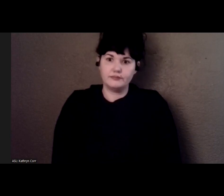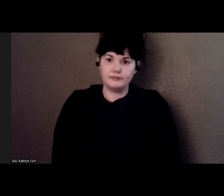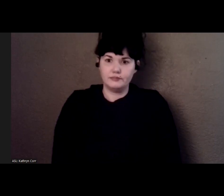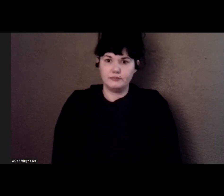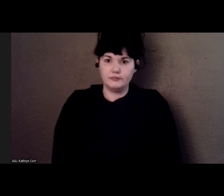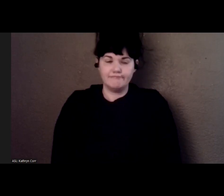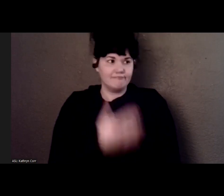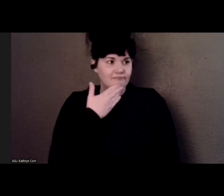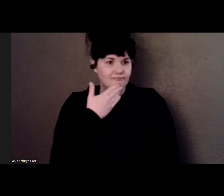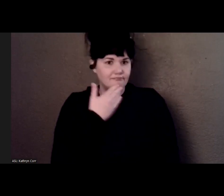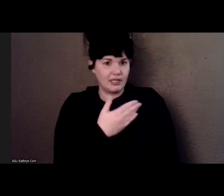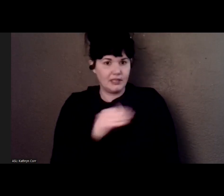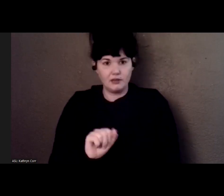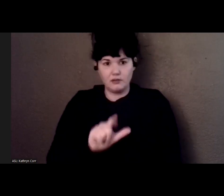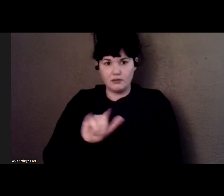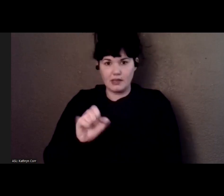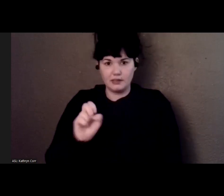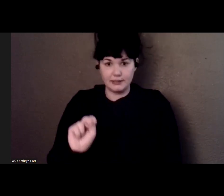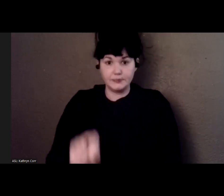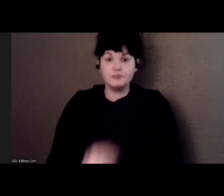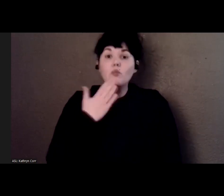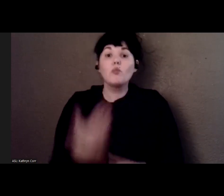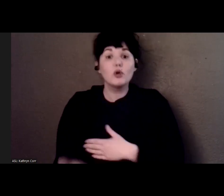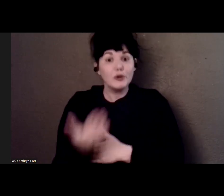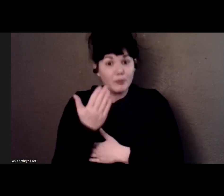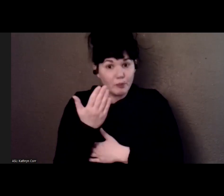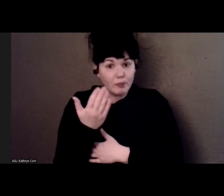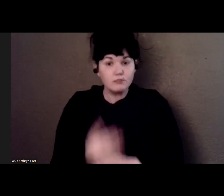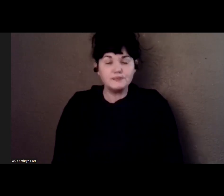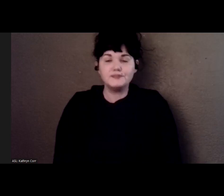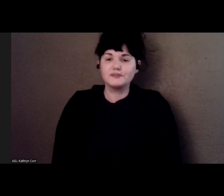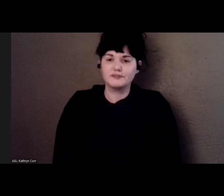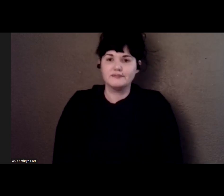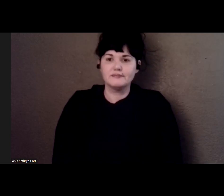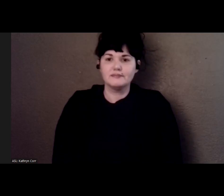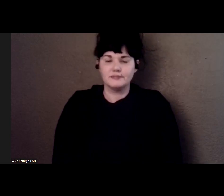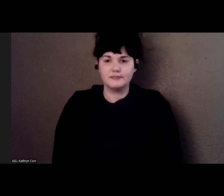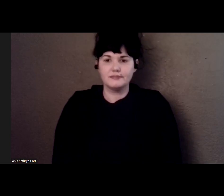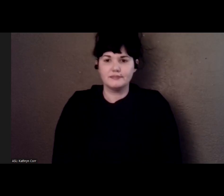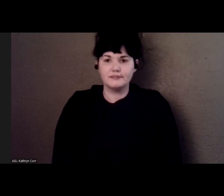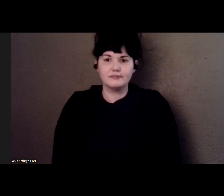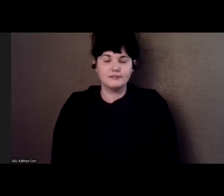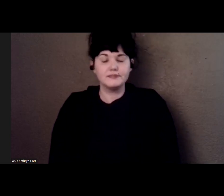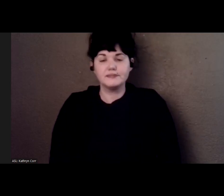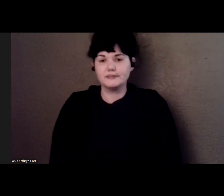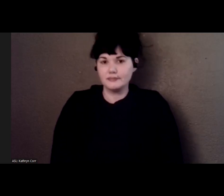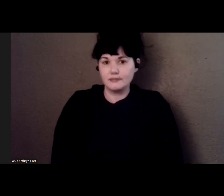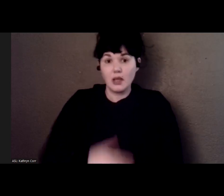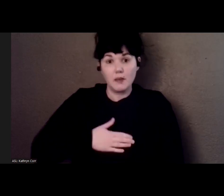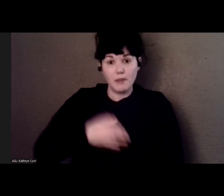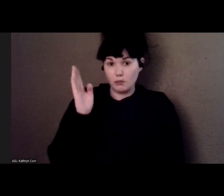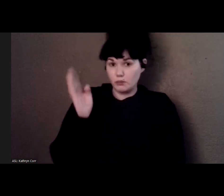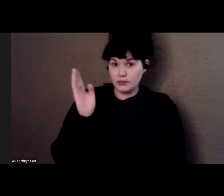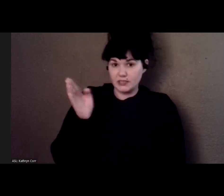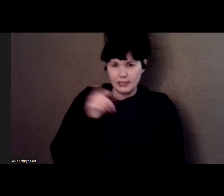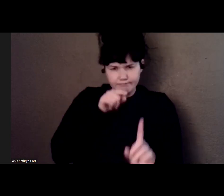Thank you, Allison. Good morning, everyone. I'm going to go through my presentation about the